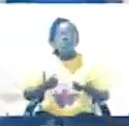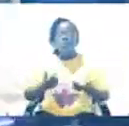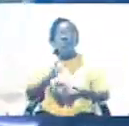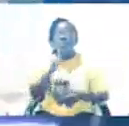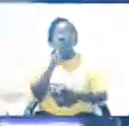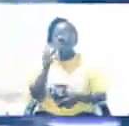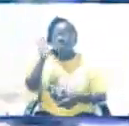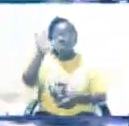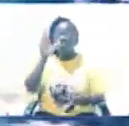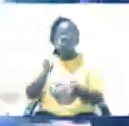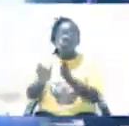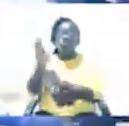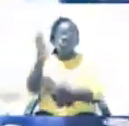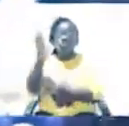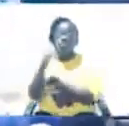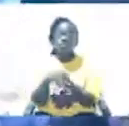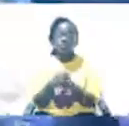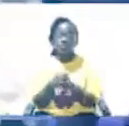God.